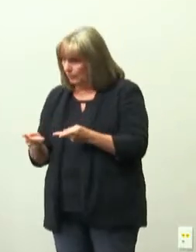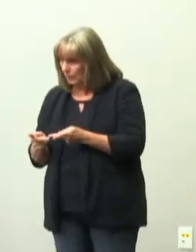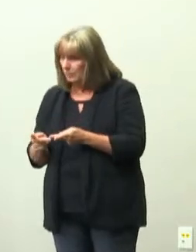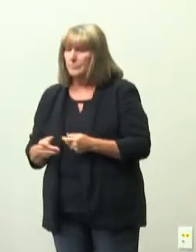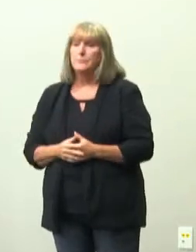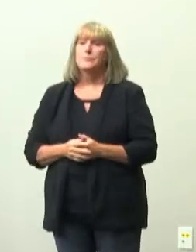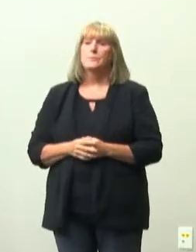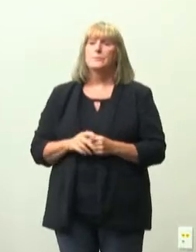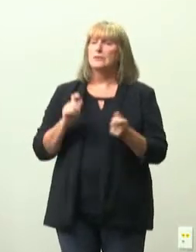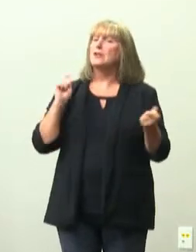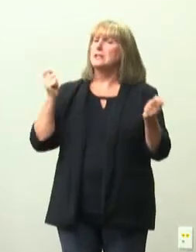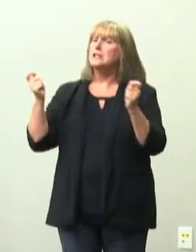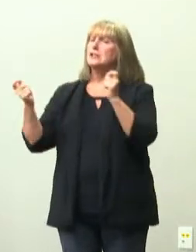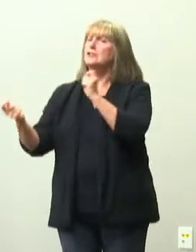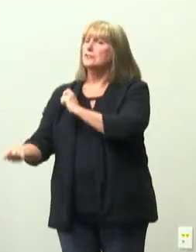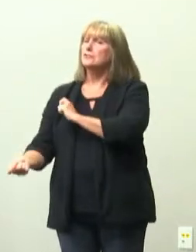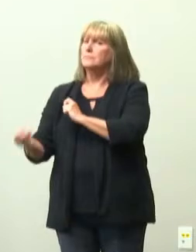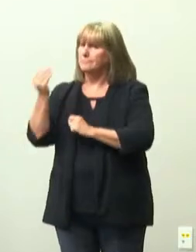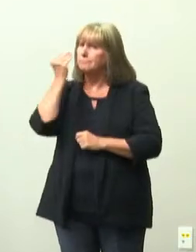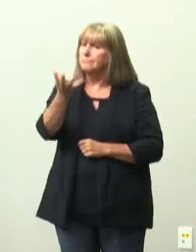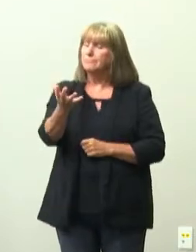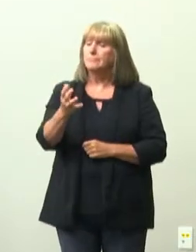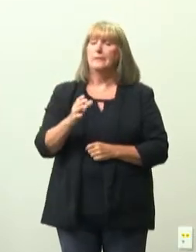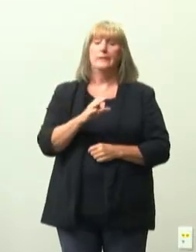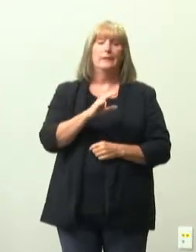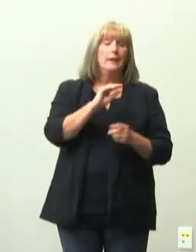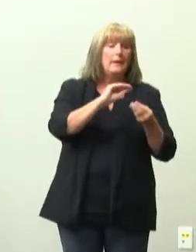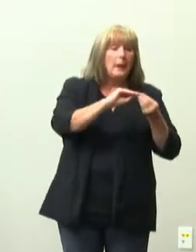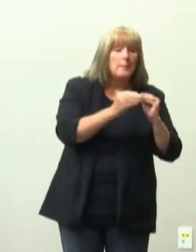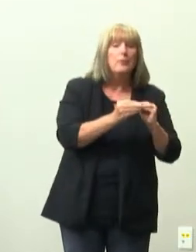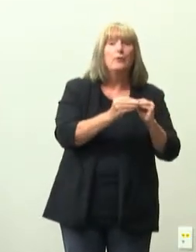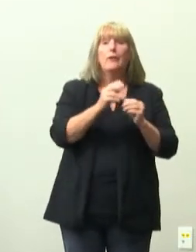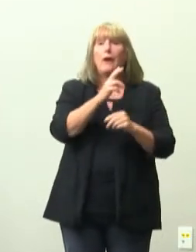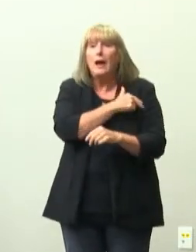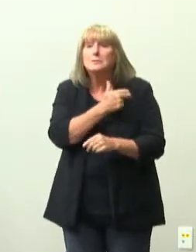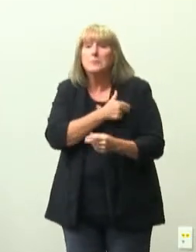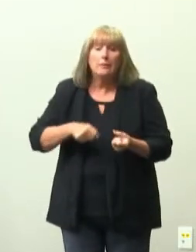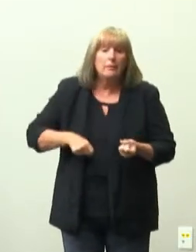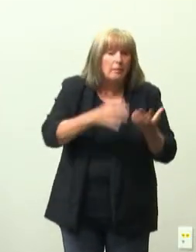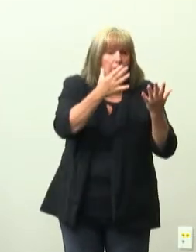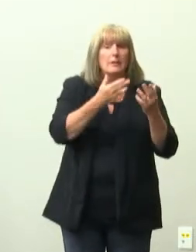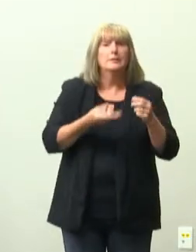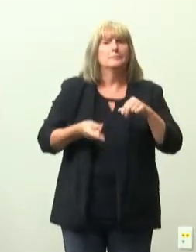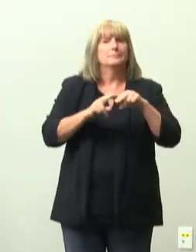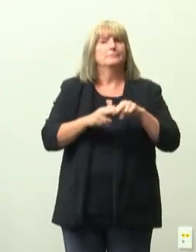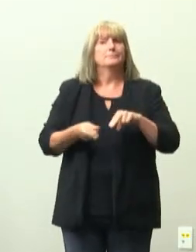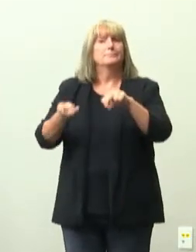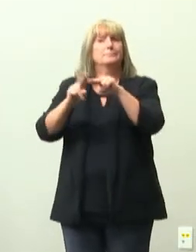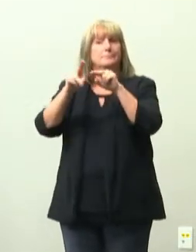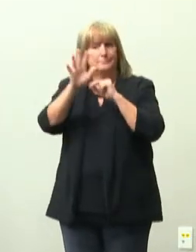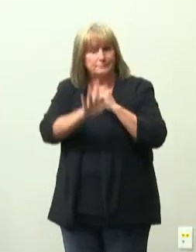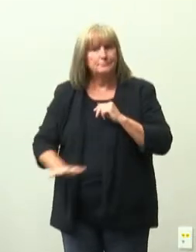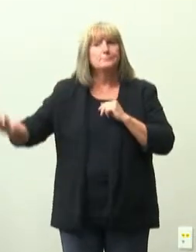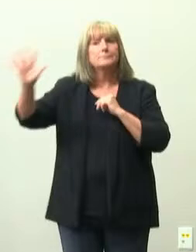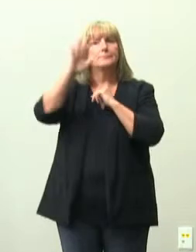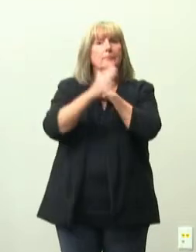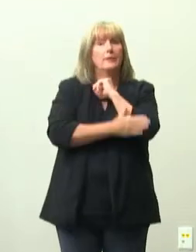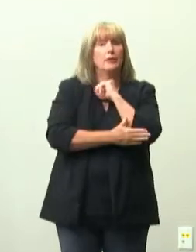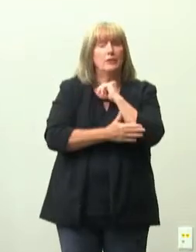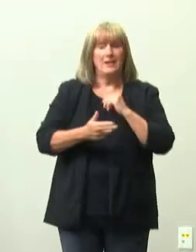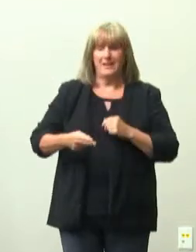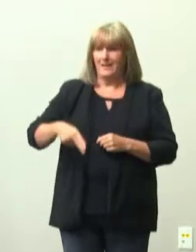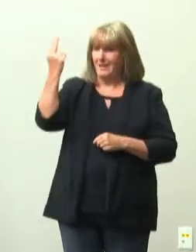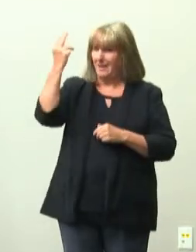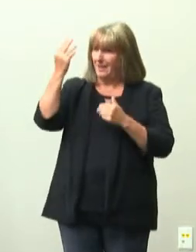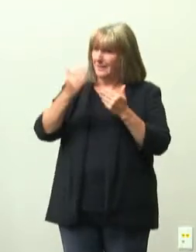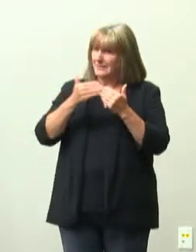changing. Case numbers and hospitalizations are climbing across most of the country. The highly transmissible Delta variant is